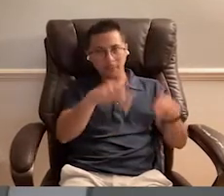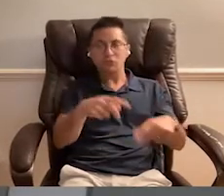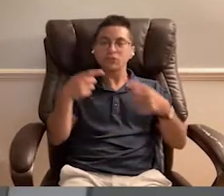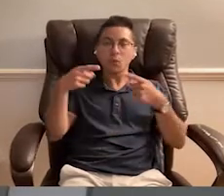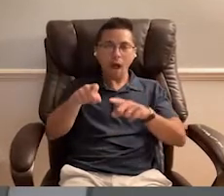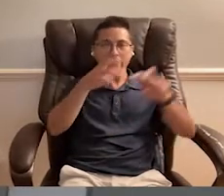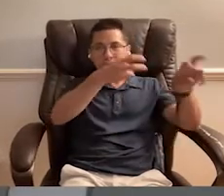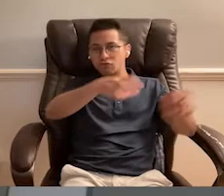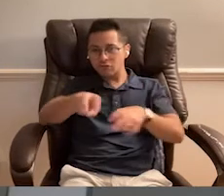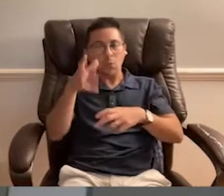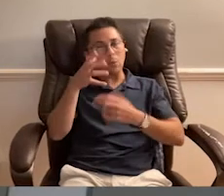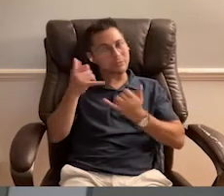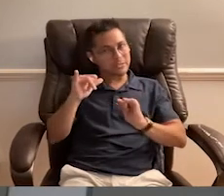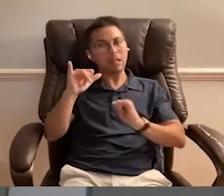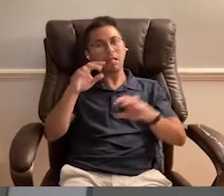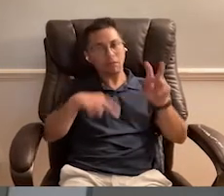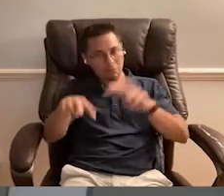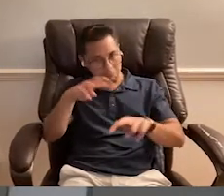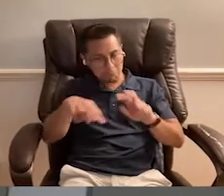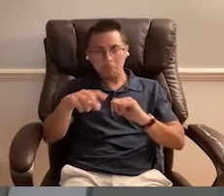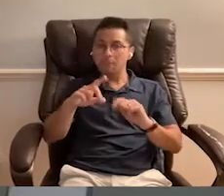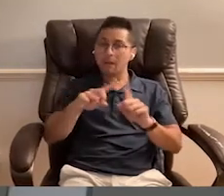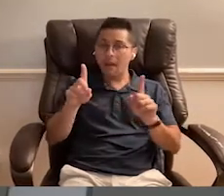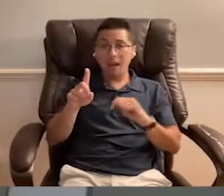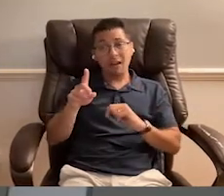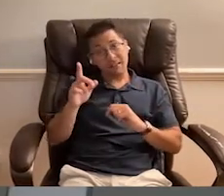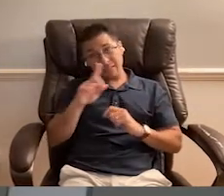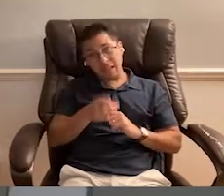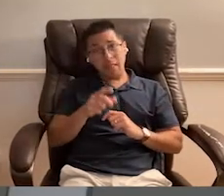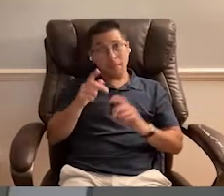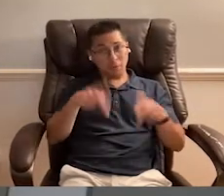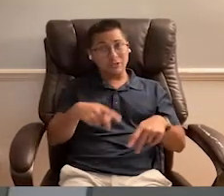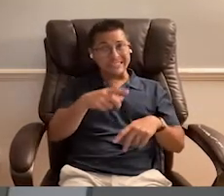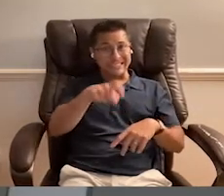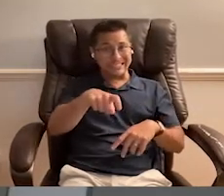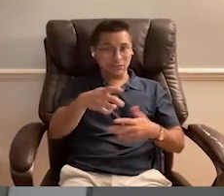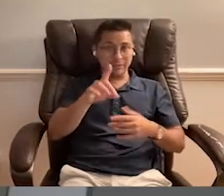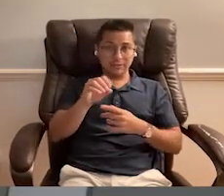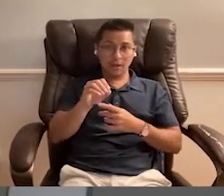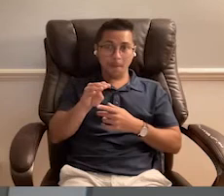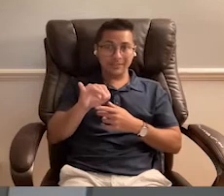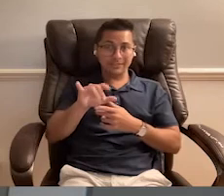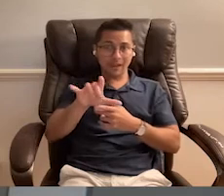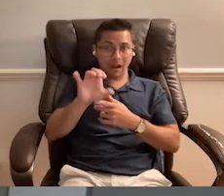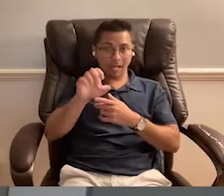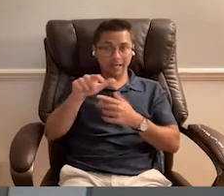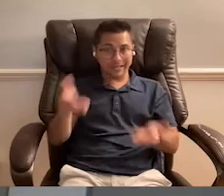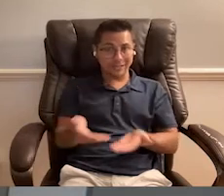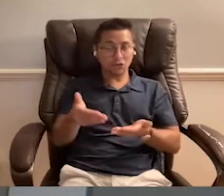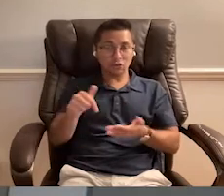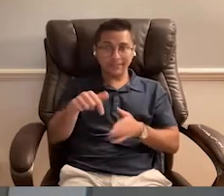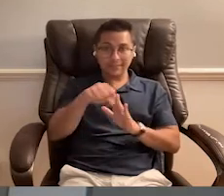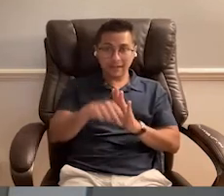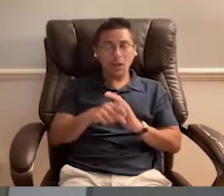we will take an application for that person while they're transitioning, and we will look at that. But otherwise, the person needs to